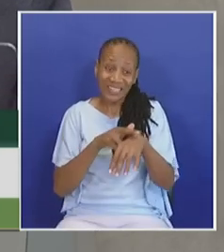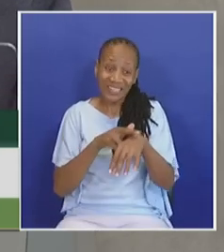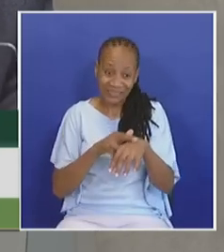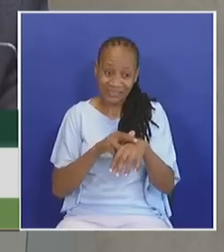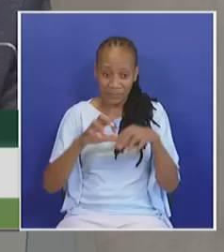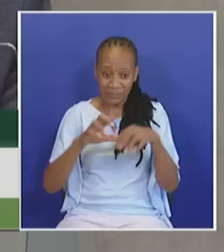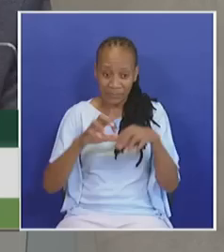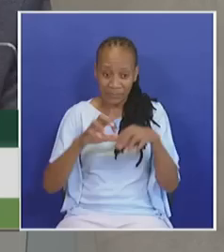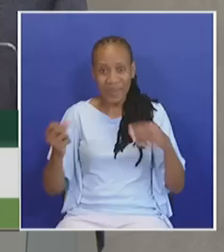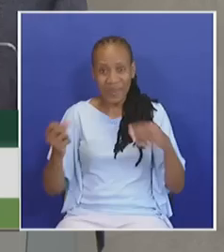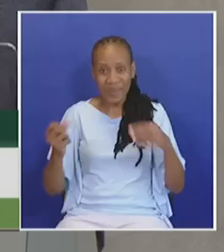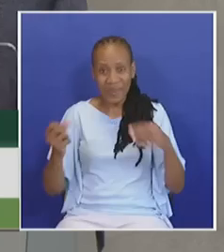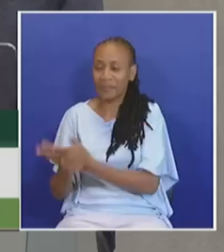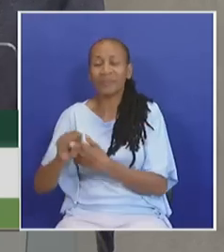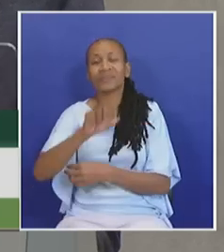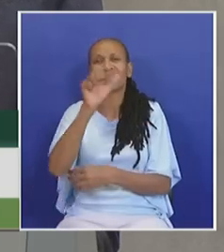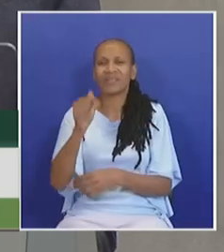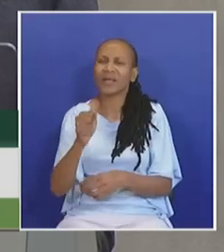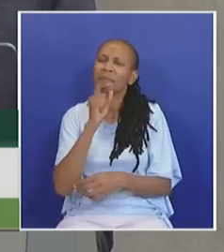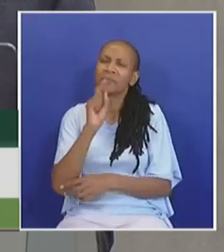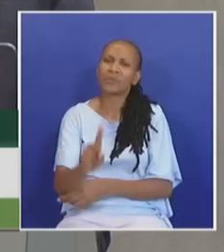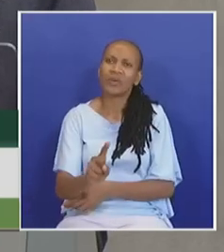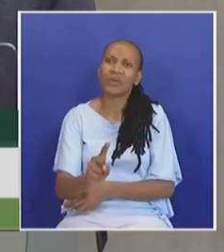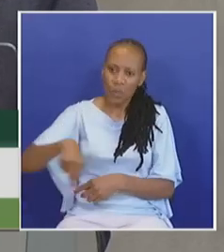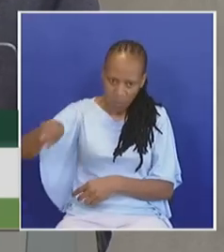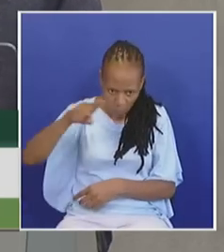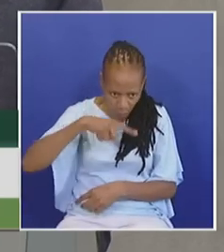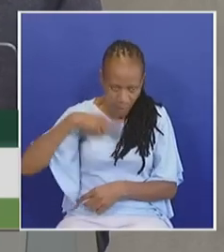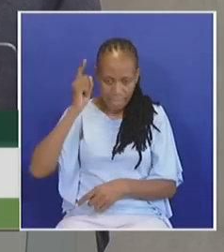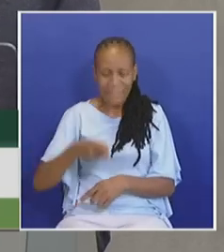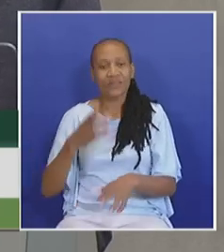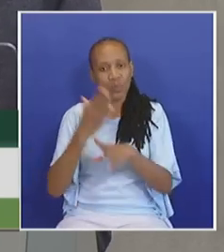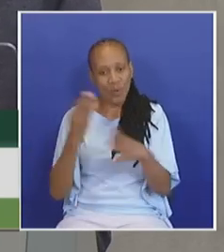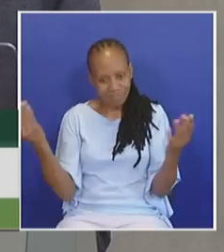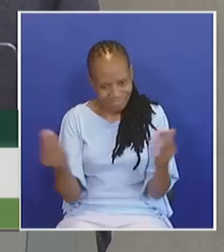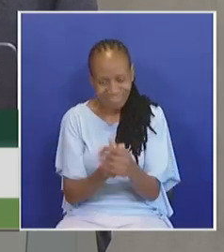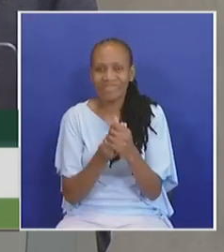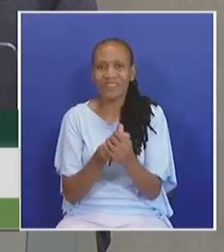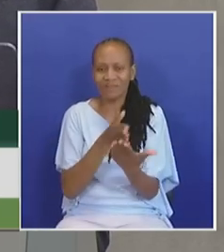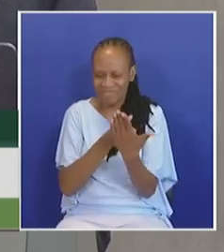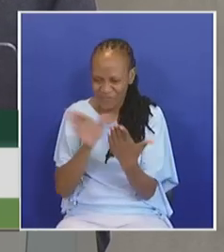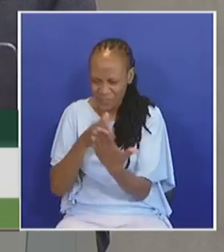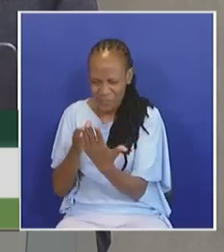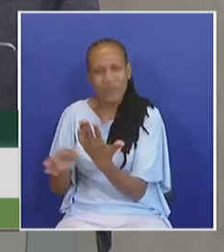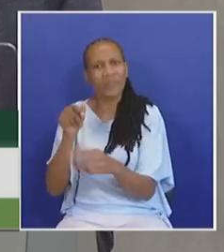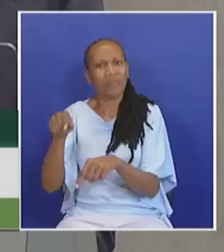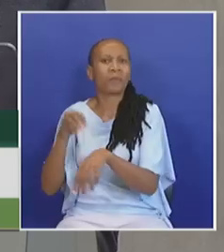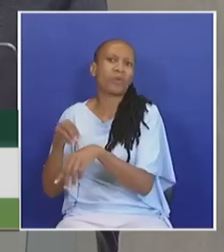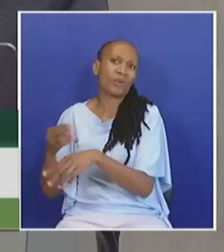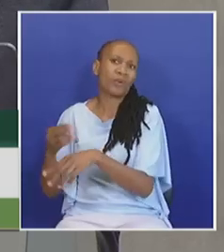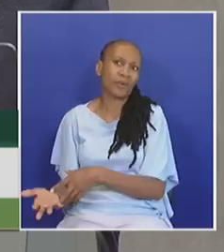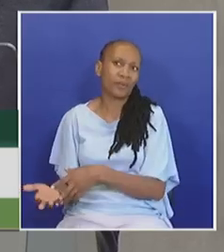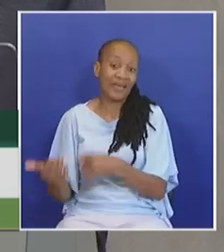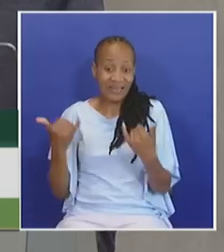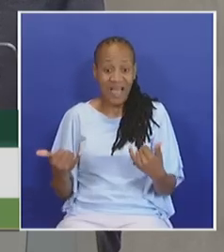country, South Africa, calls on all of us collectively through our efforts to eradicate this scourge, now beginning to